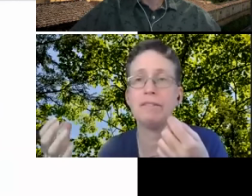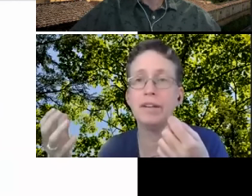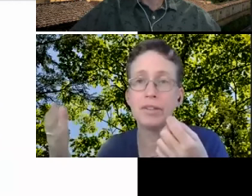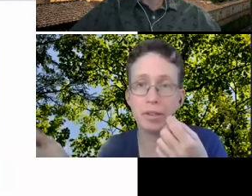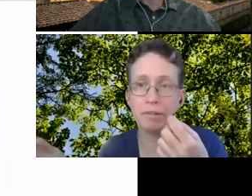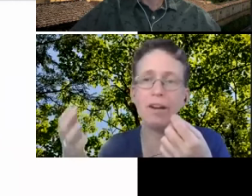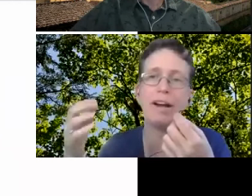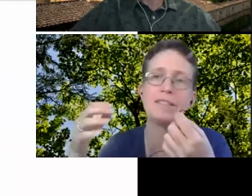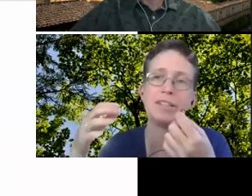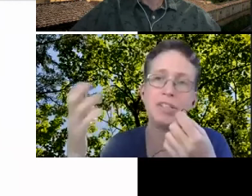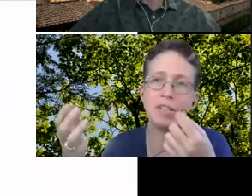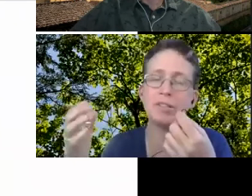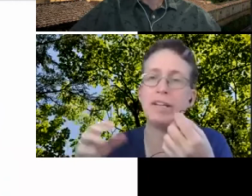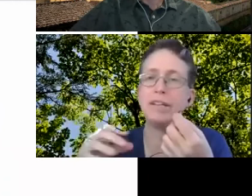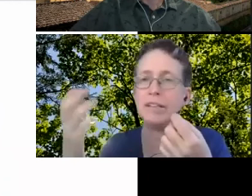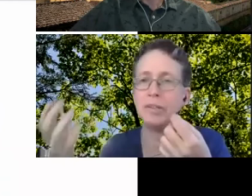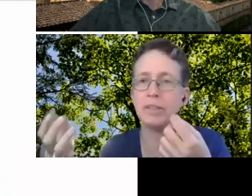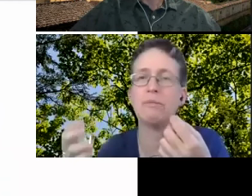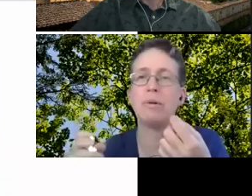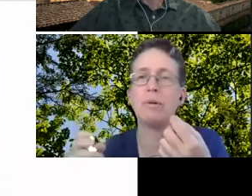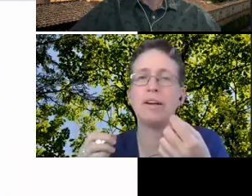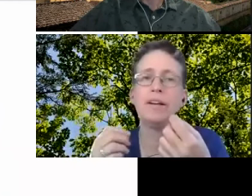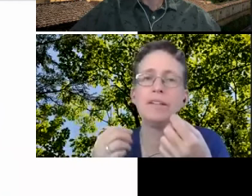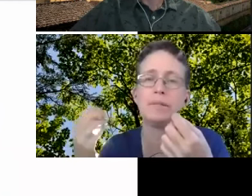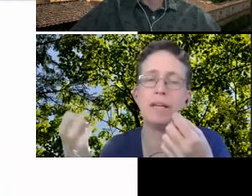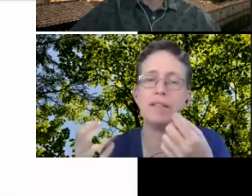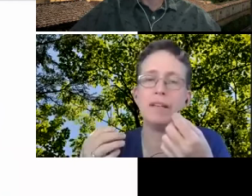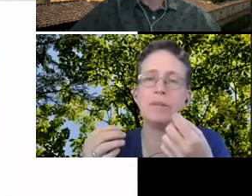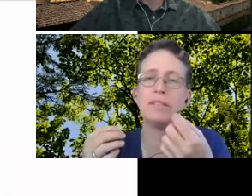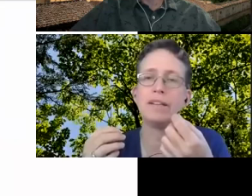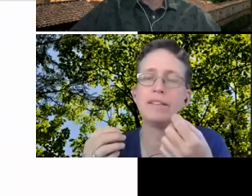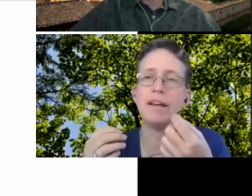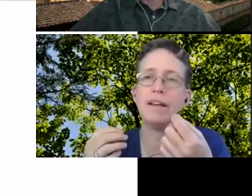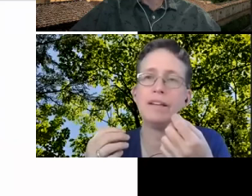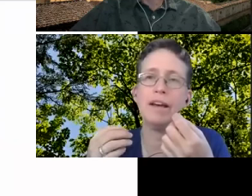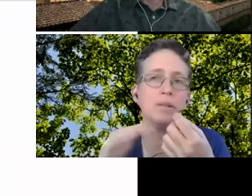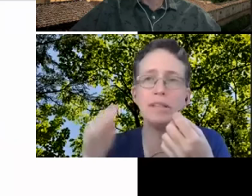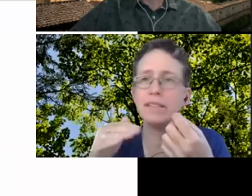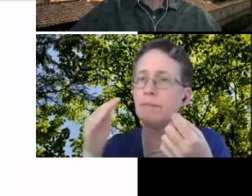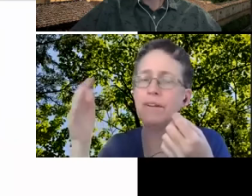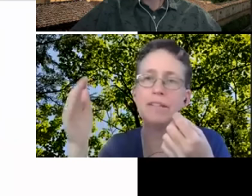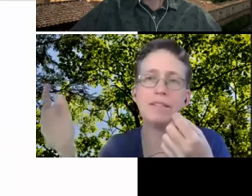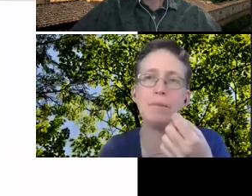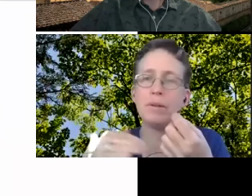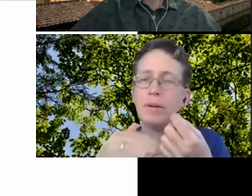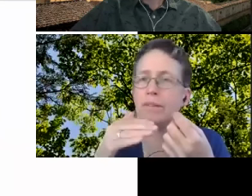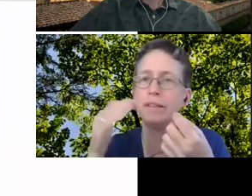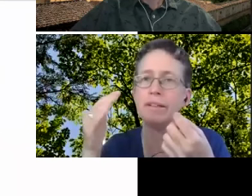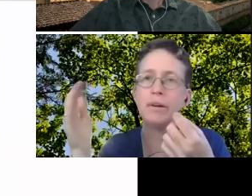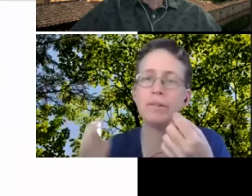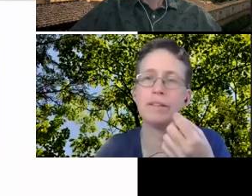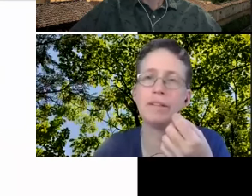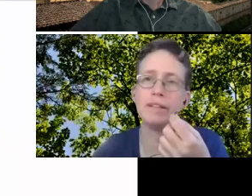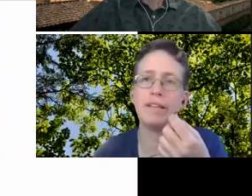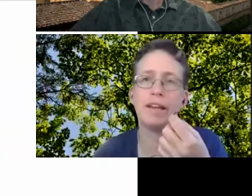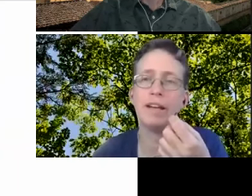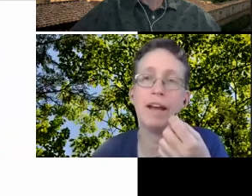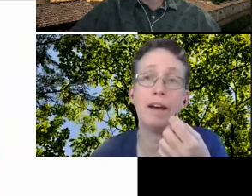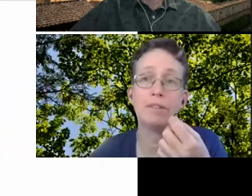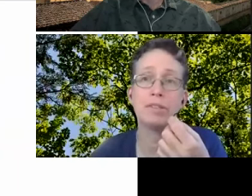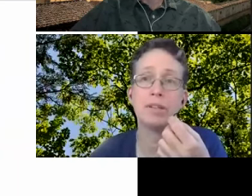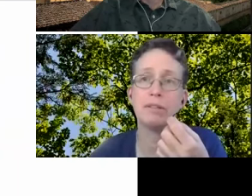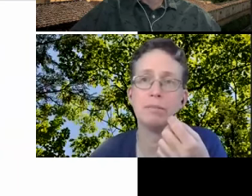have turf grass and shade trees, and they use a lot of water to maintain those things. And those things have been very stable over the decade